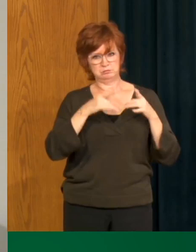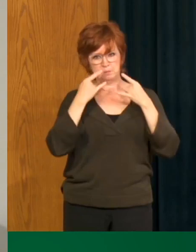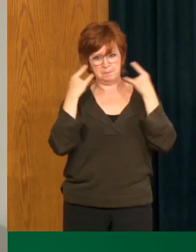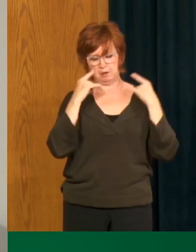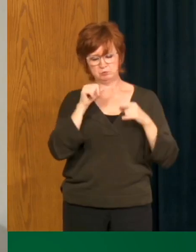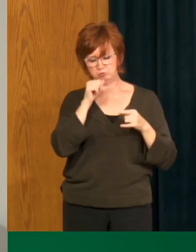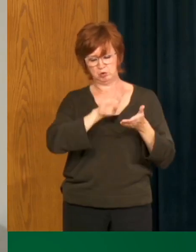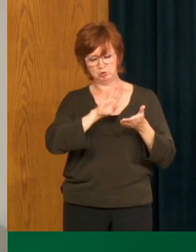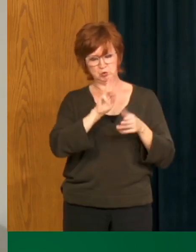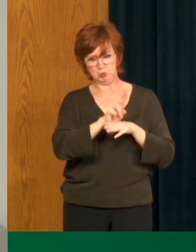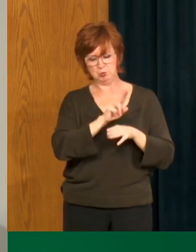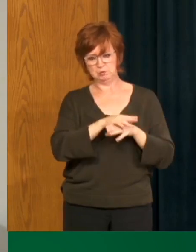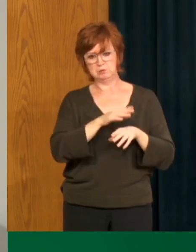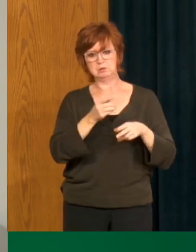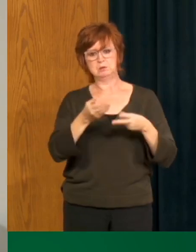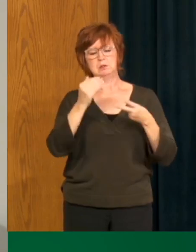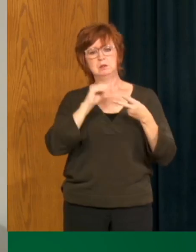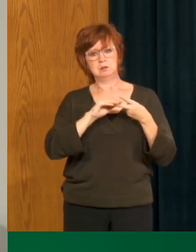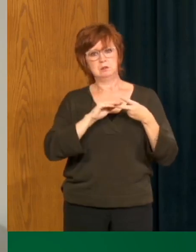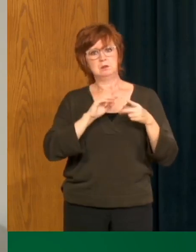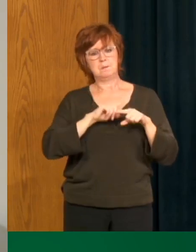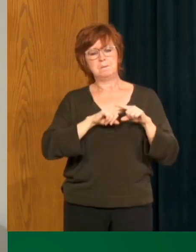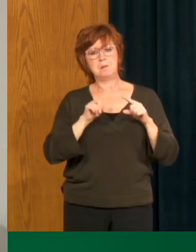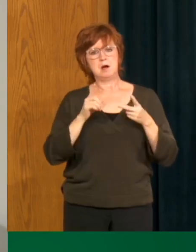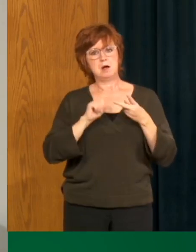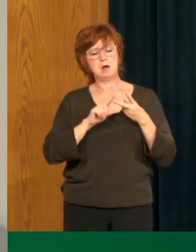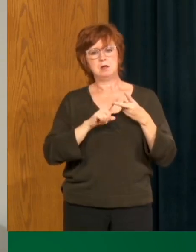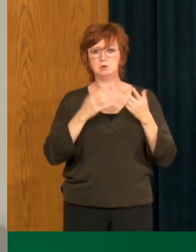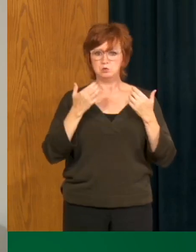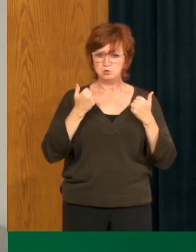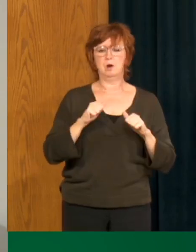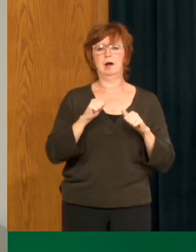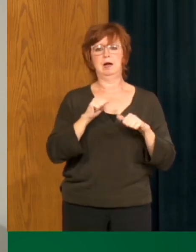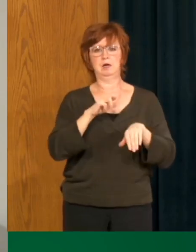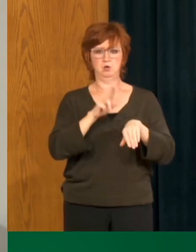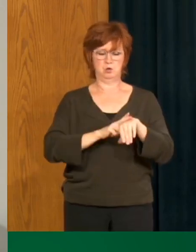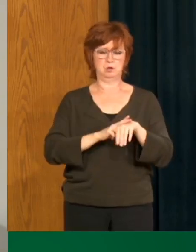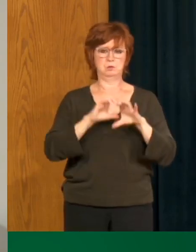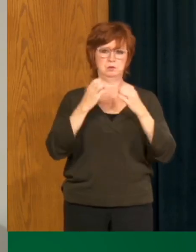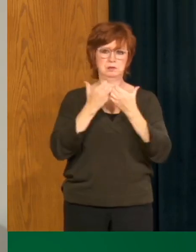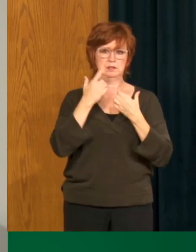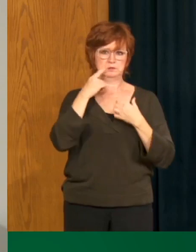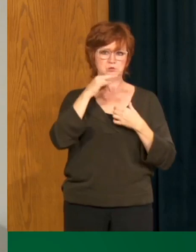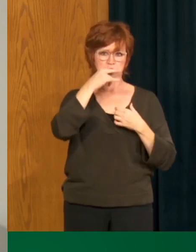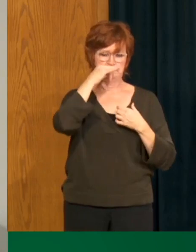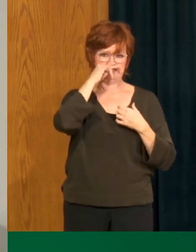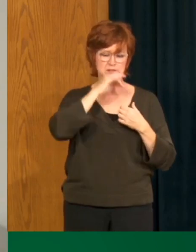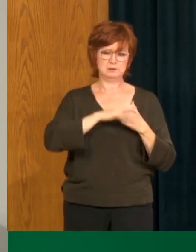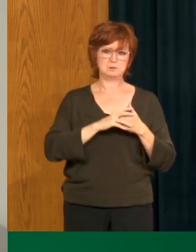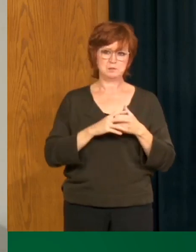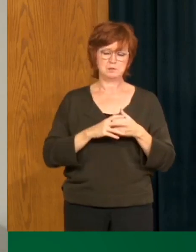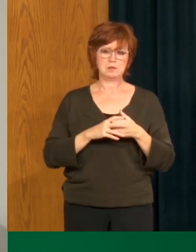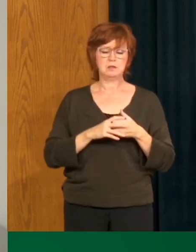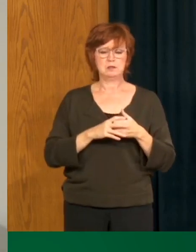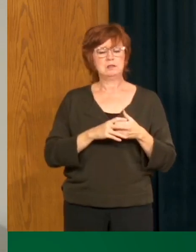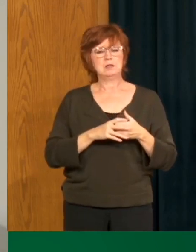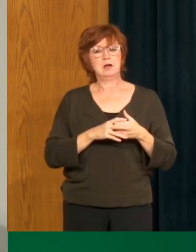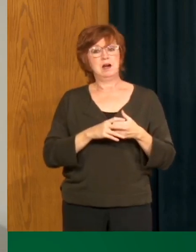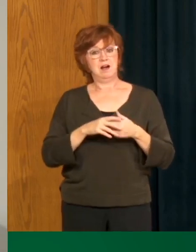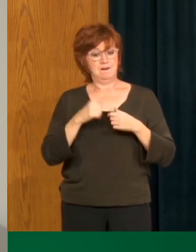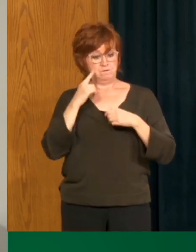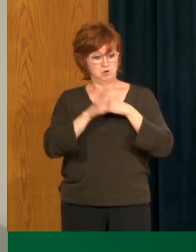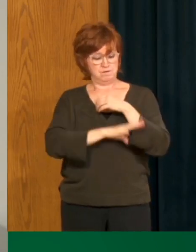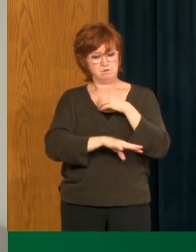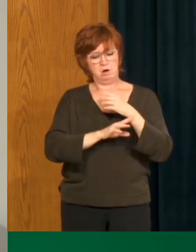a classroom environment as possible. And of course, there may be some things that are different in school, some cautions